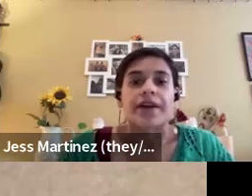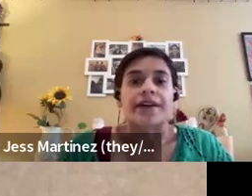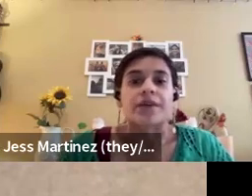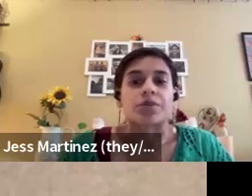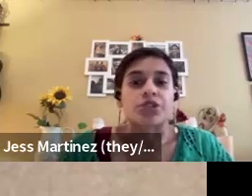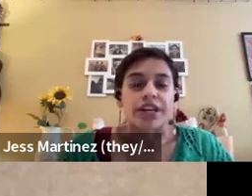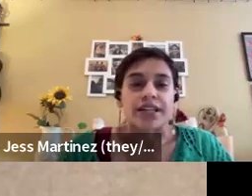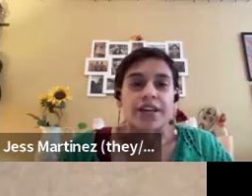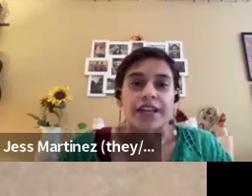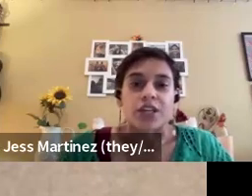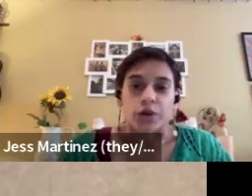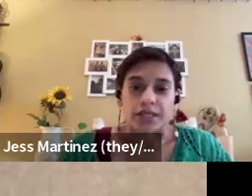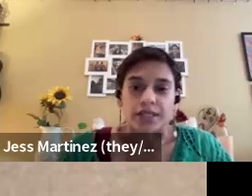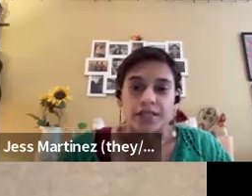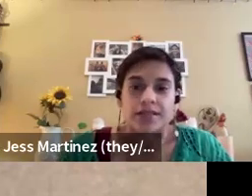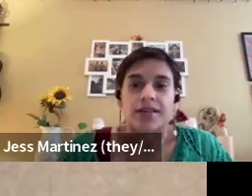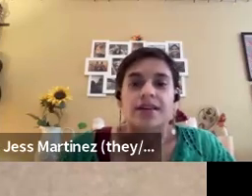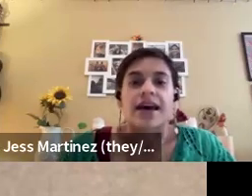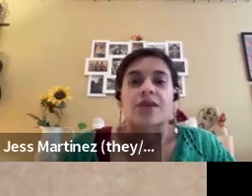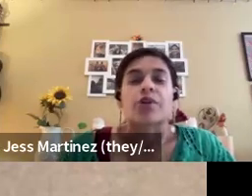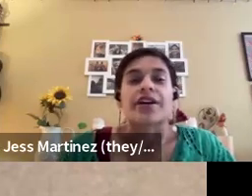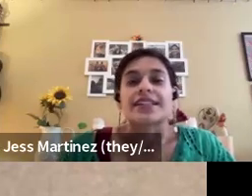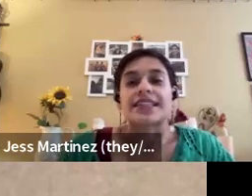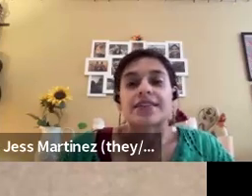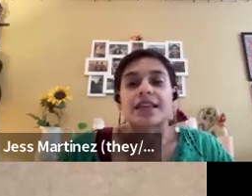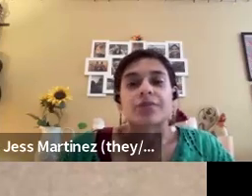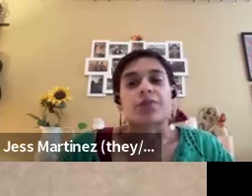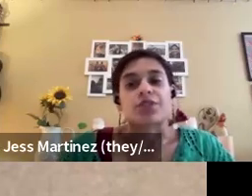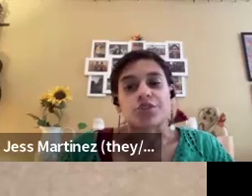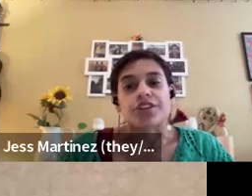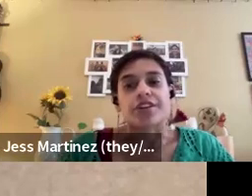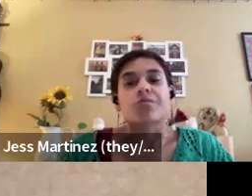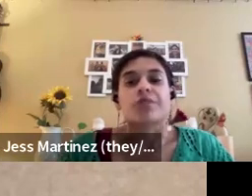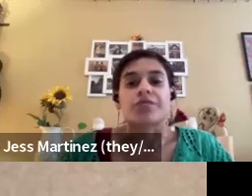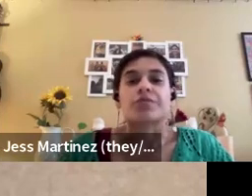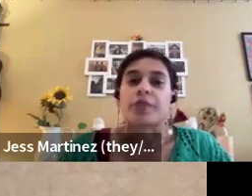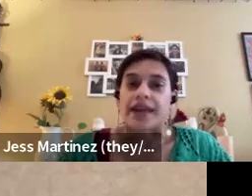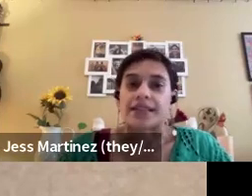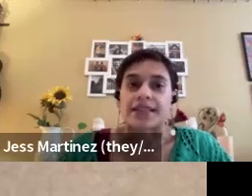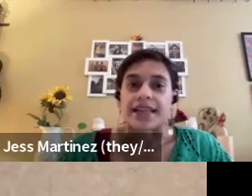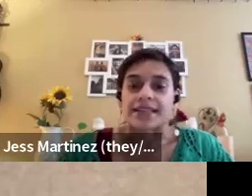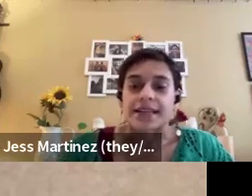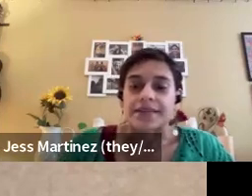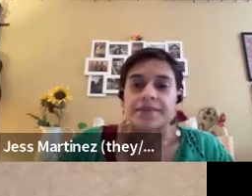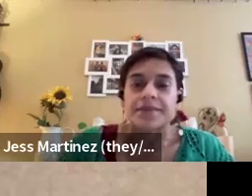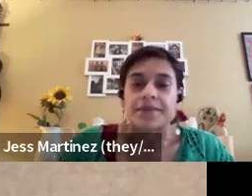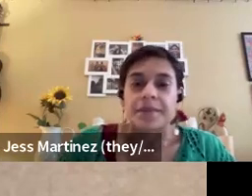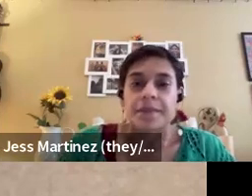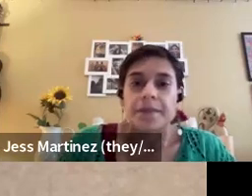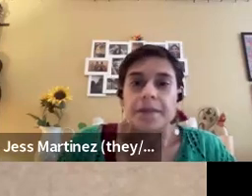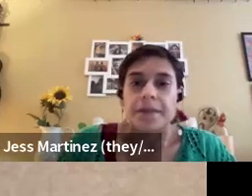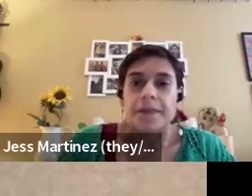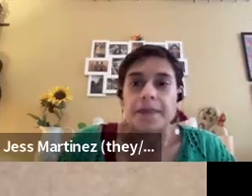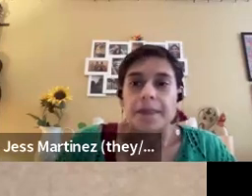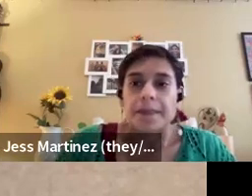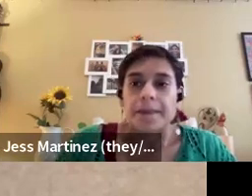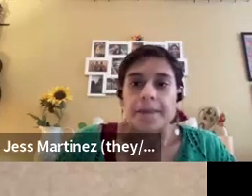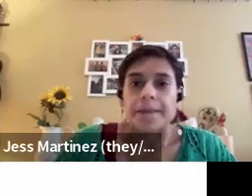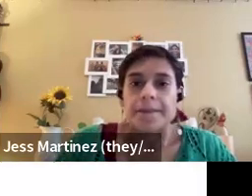man wearing a blue shirt and gray shorts. I'm wearing a teal and purple shirt with blue pants in that scene.